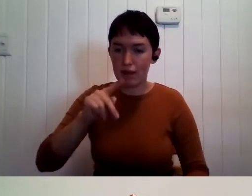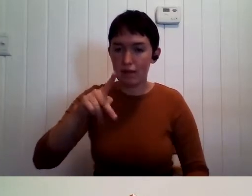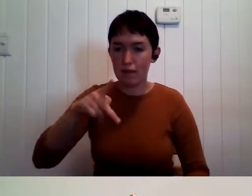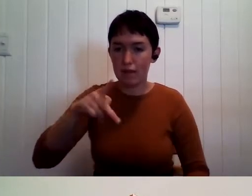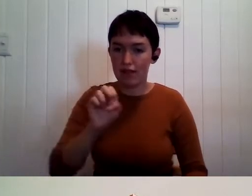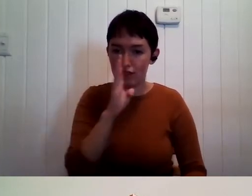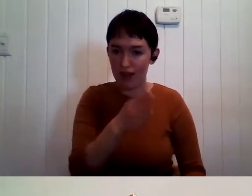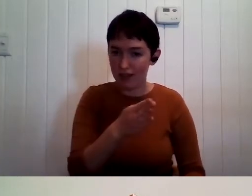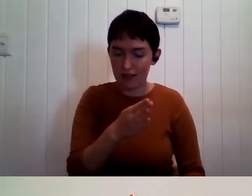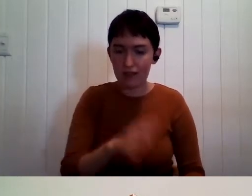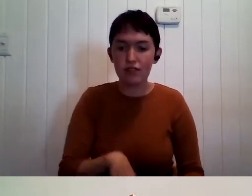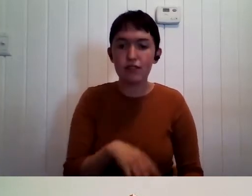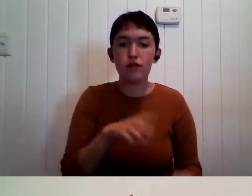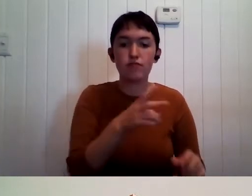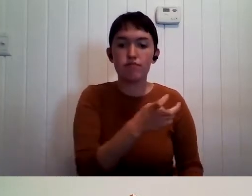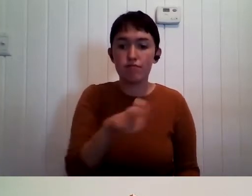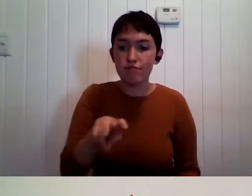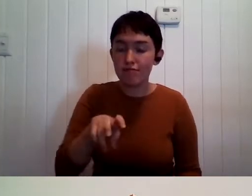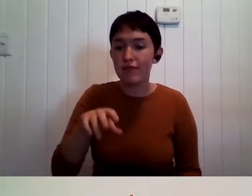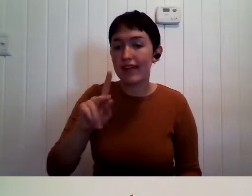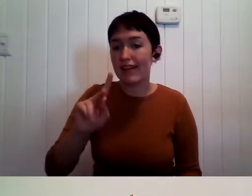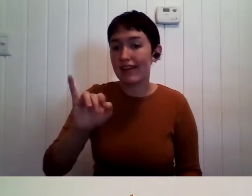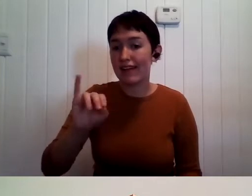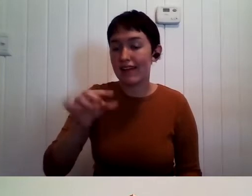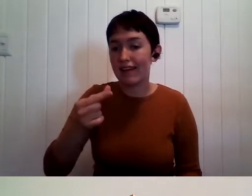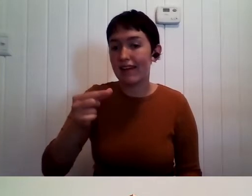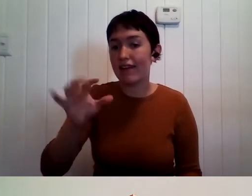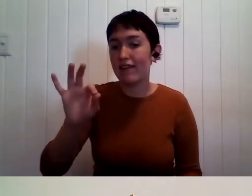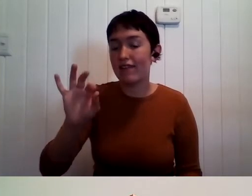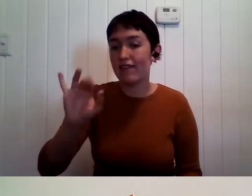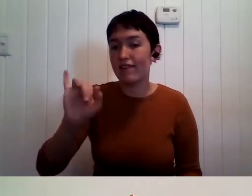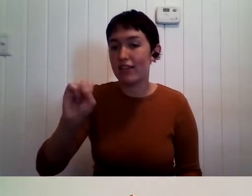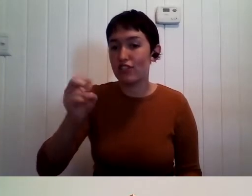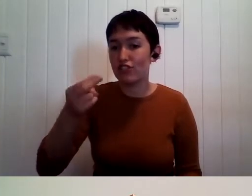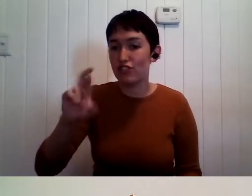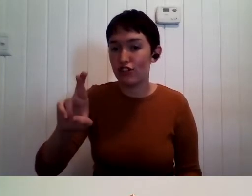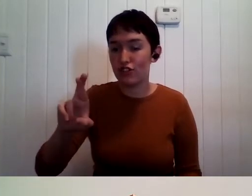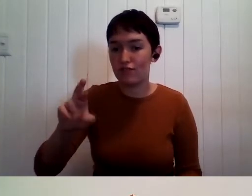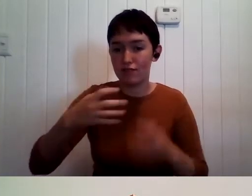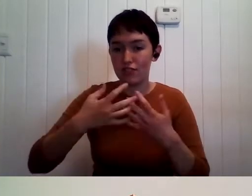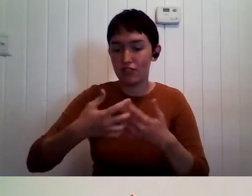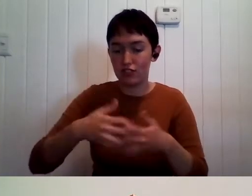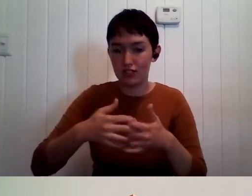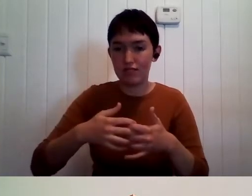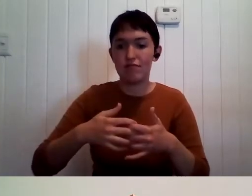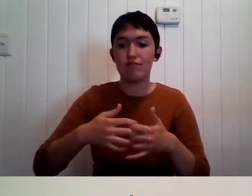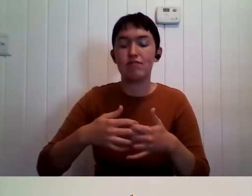Kingfisher machines. After that extraction process, we would put them in a huge amp